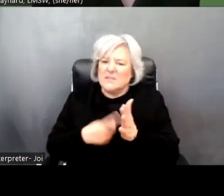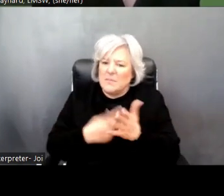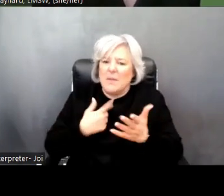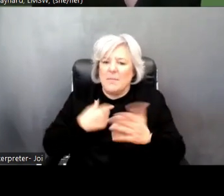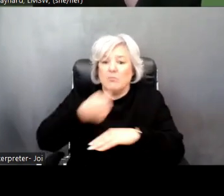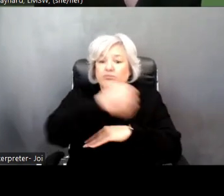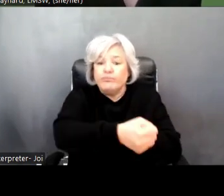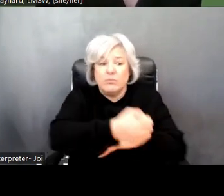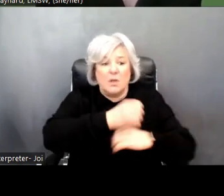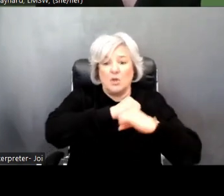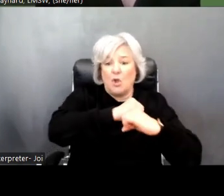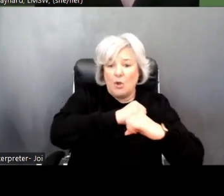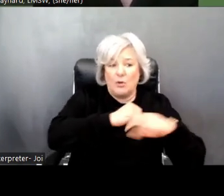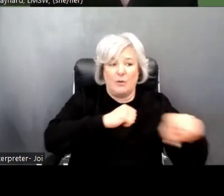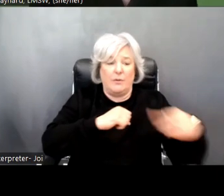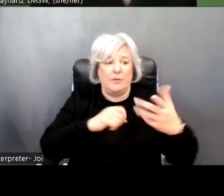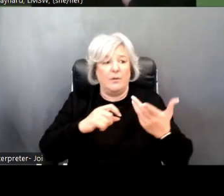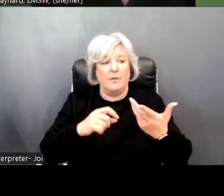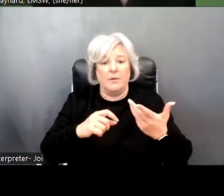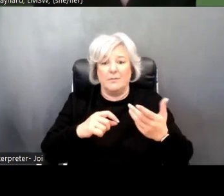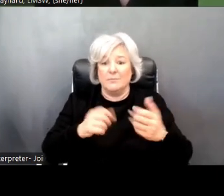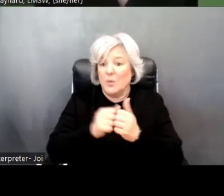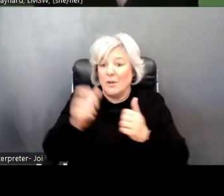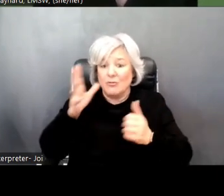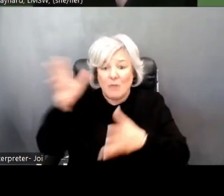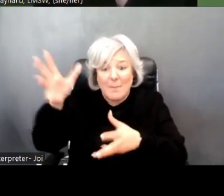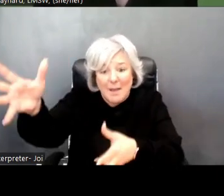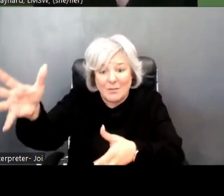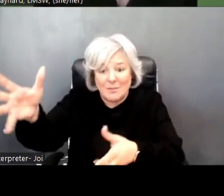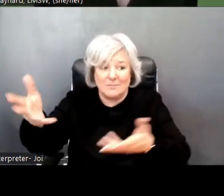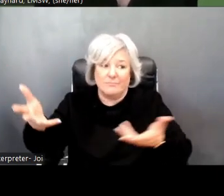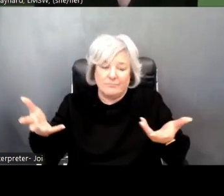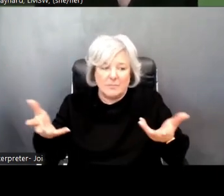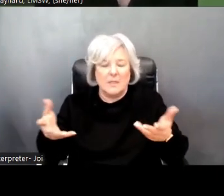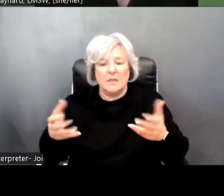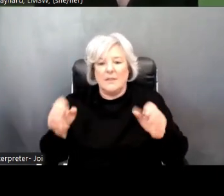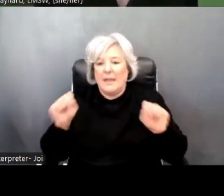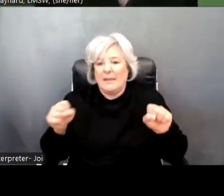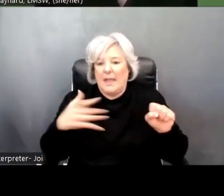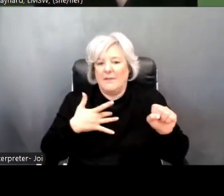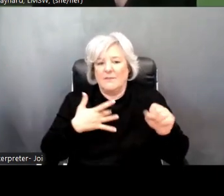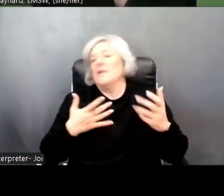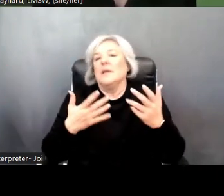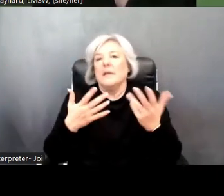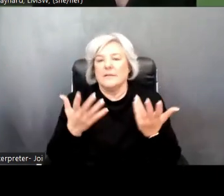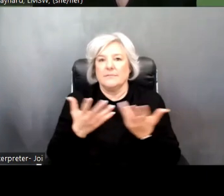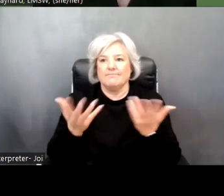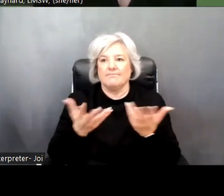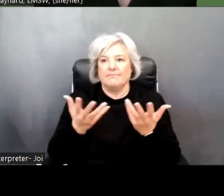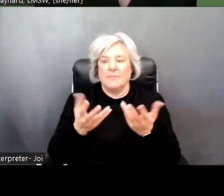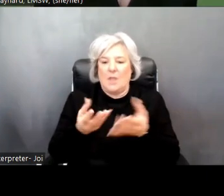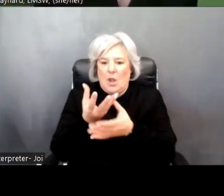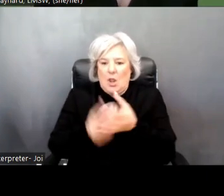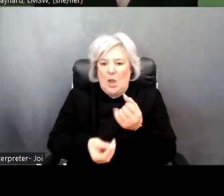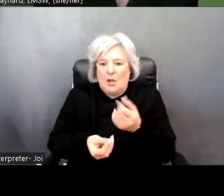placements, parenting their grandchildren, they can have a feeling of loss of where my life was supposed to